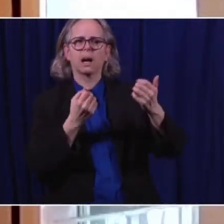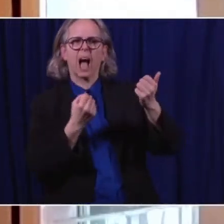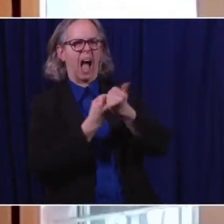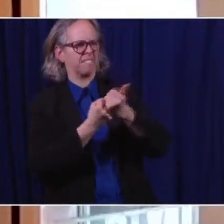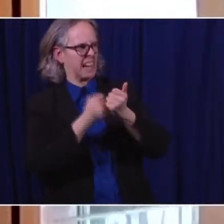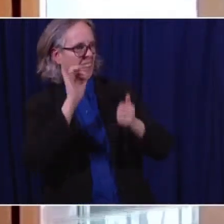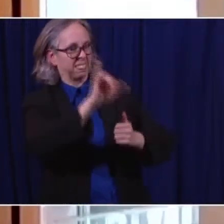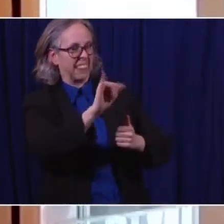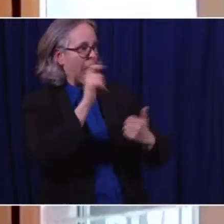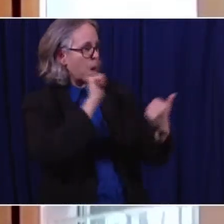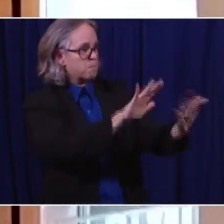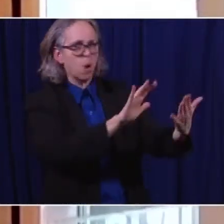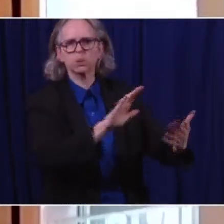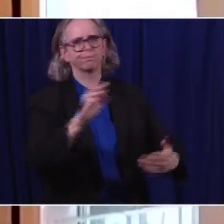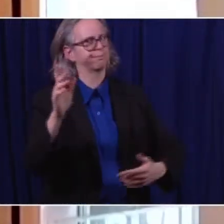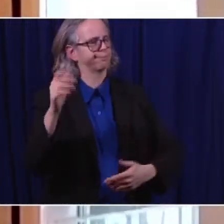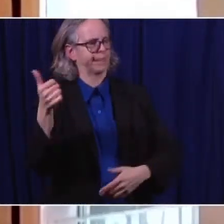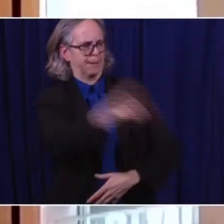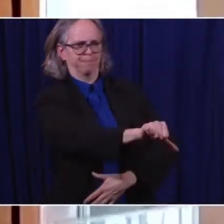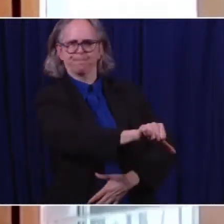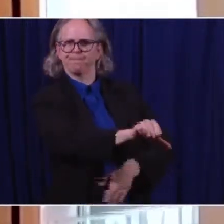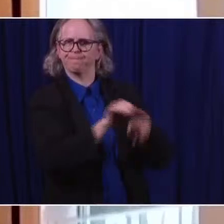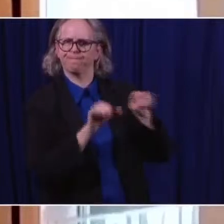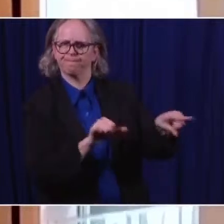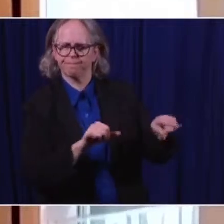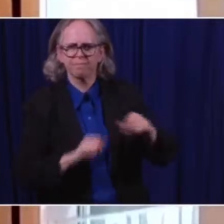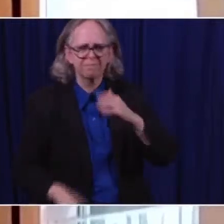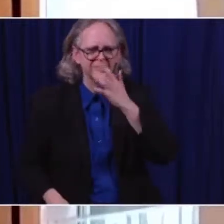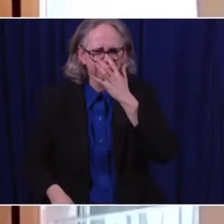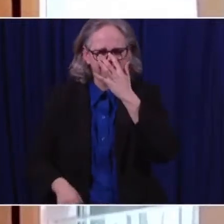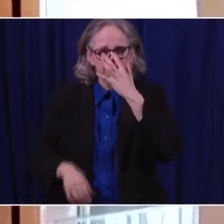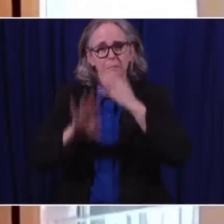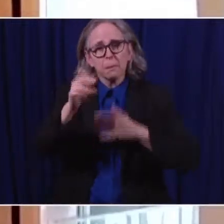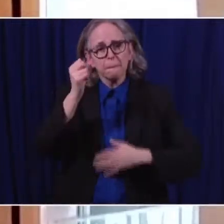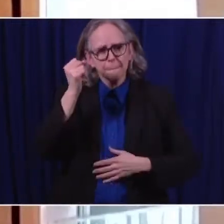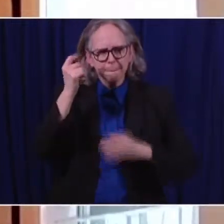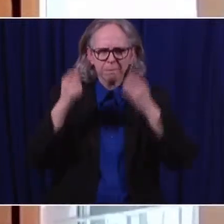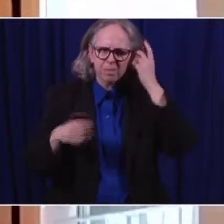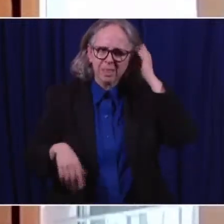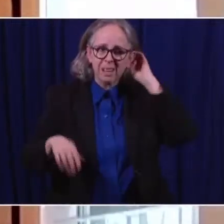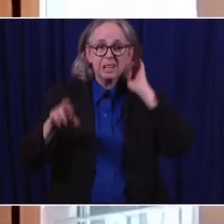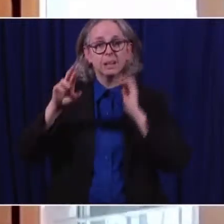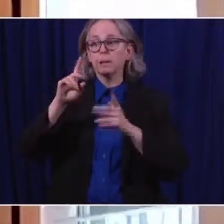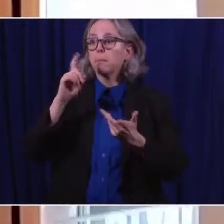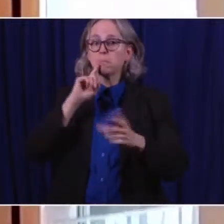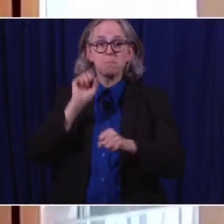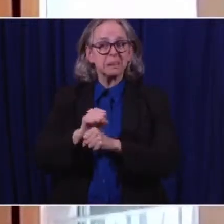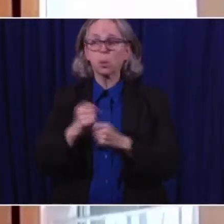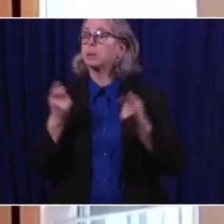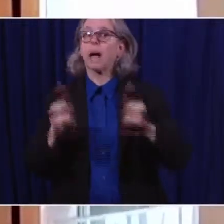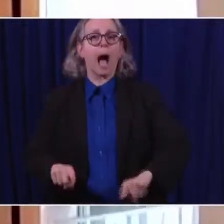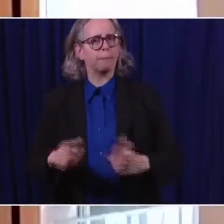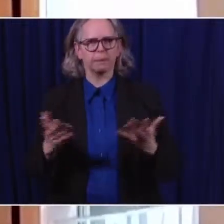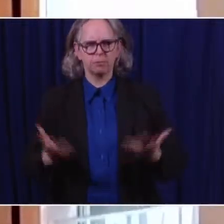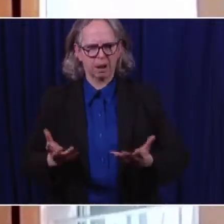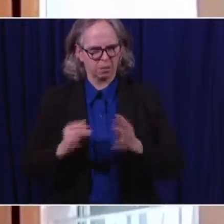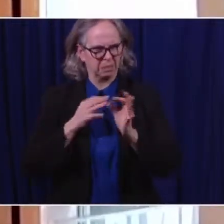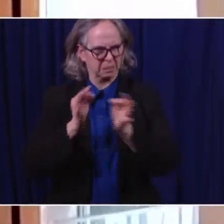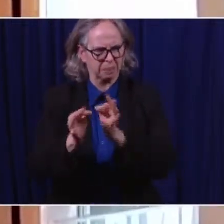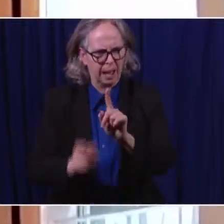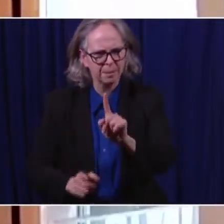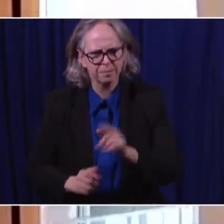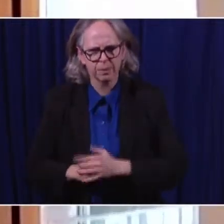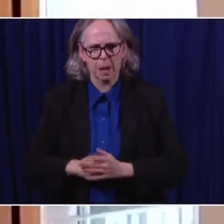reality is that we have very predictable and very robust immune responses among people